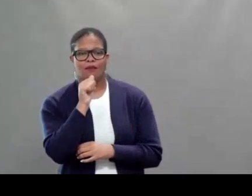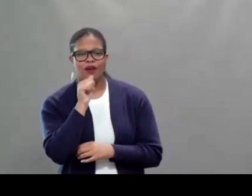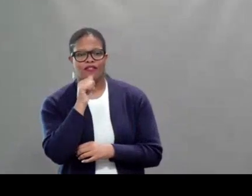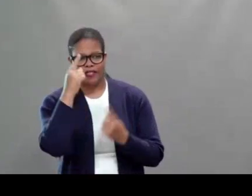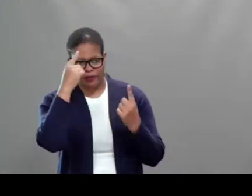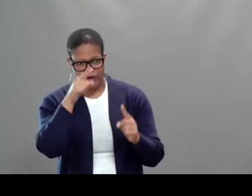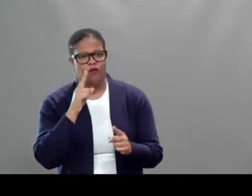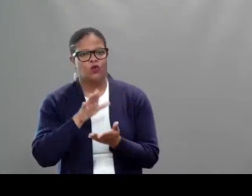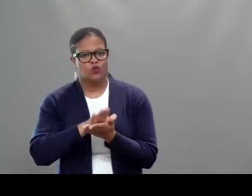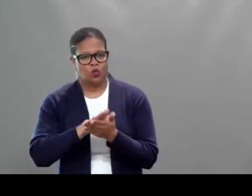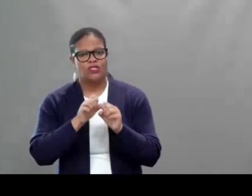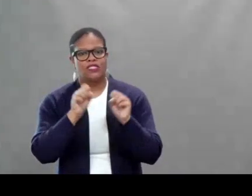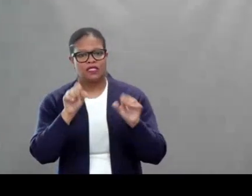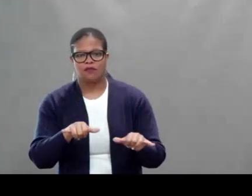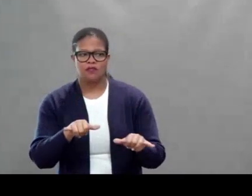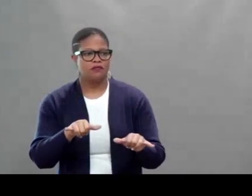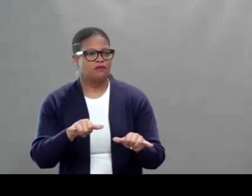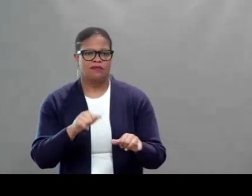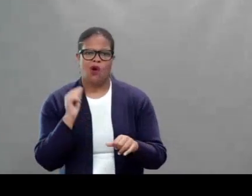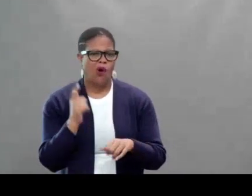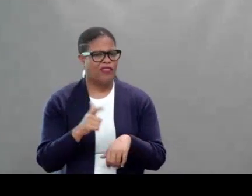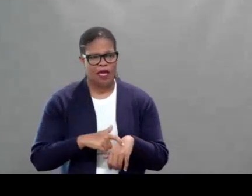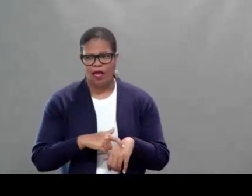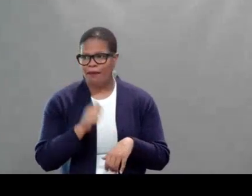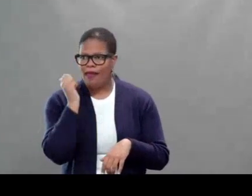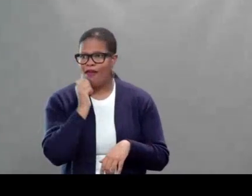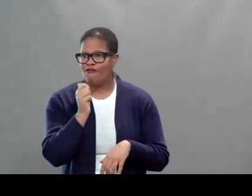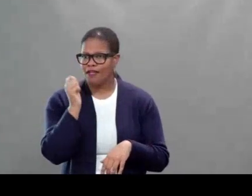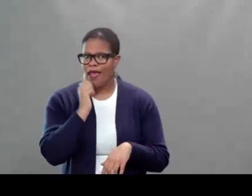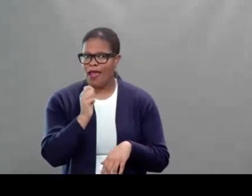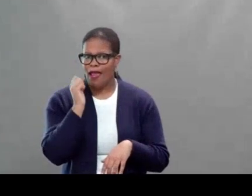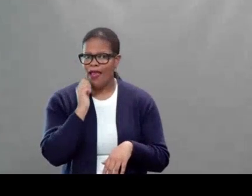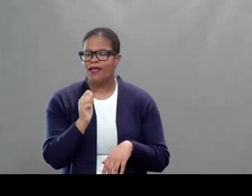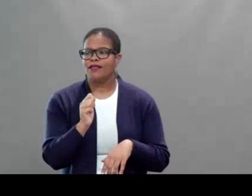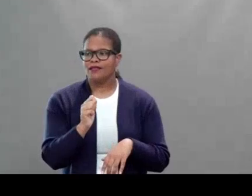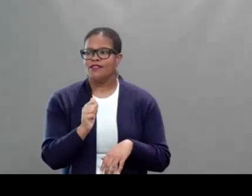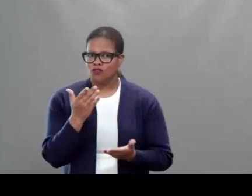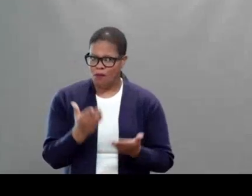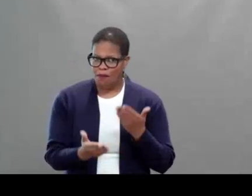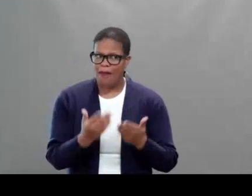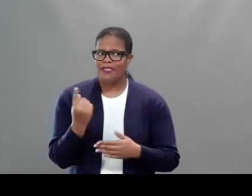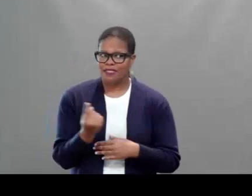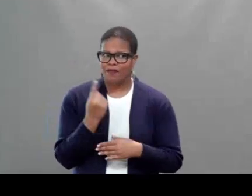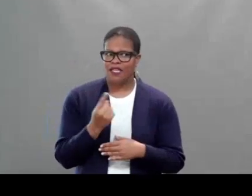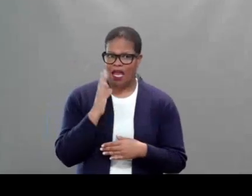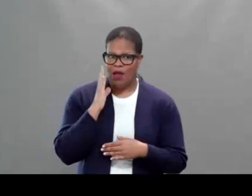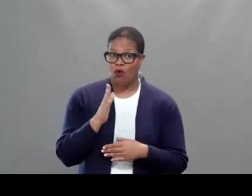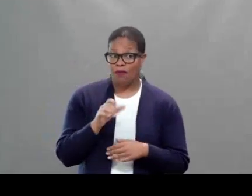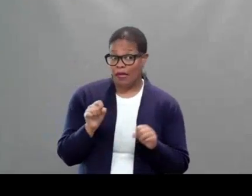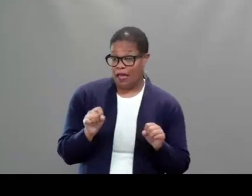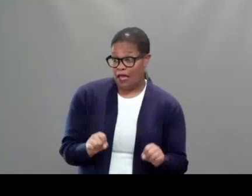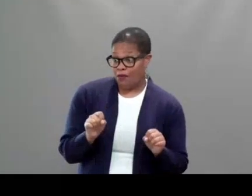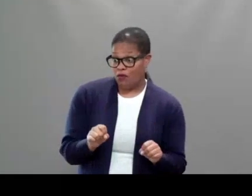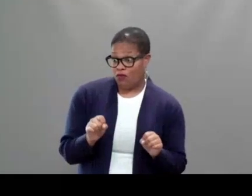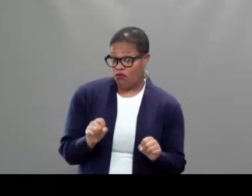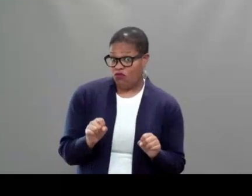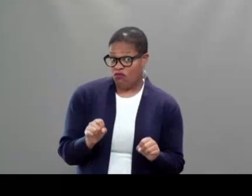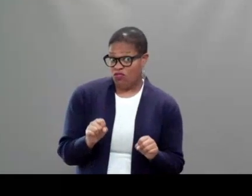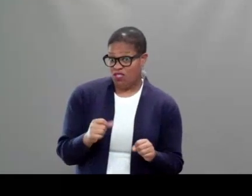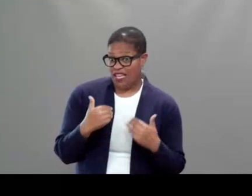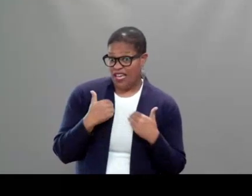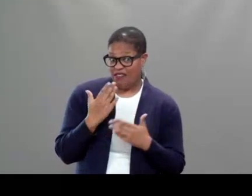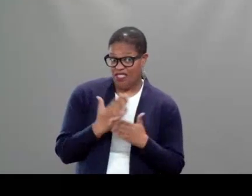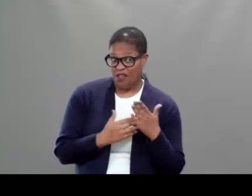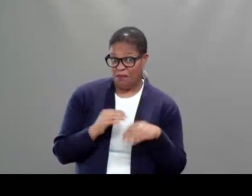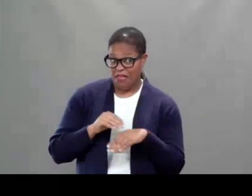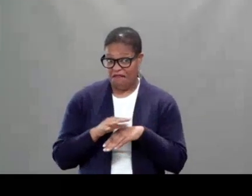for school systems all the time, every day. We have people that do those. So it might be something that I would be able to have